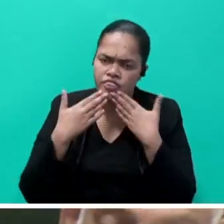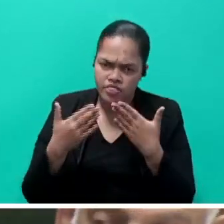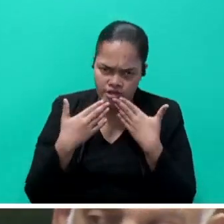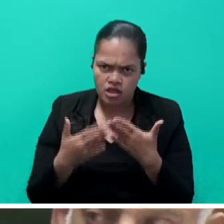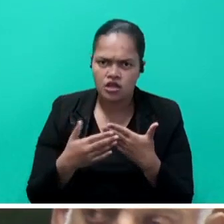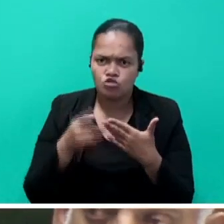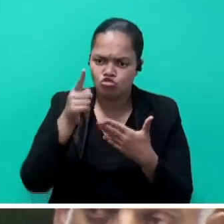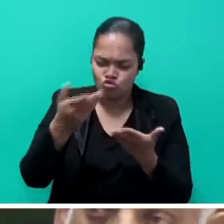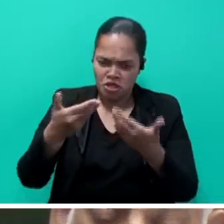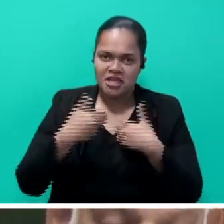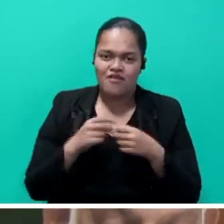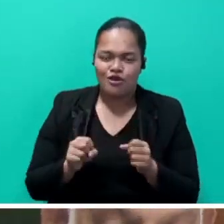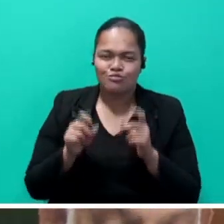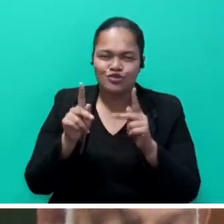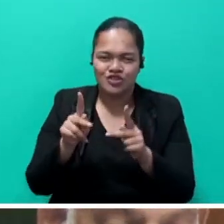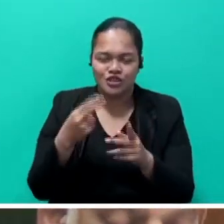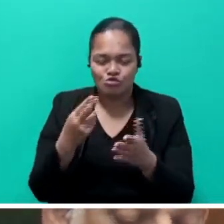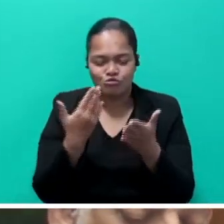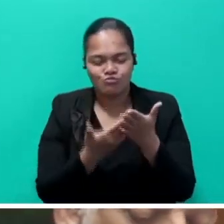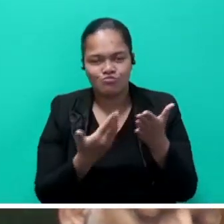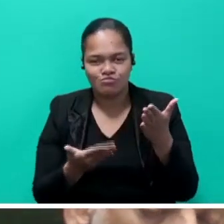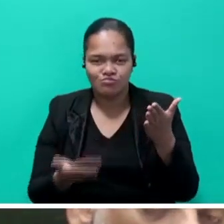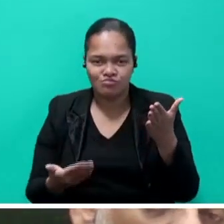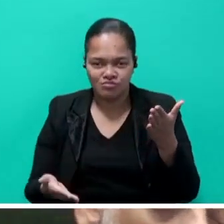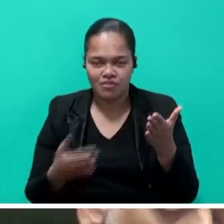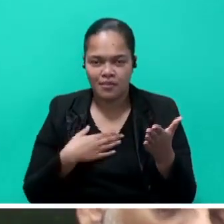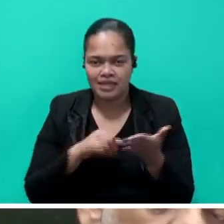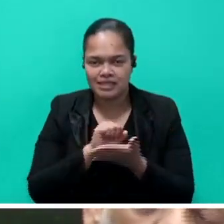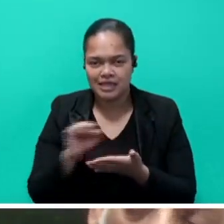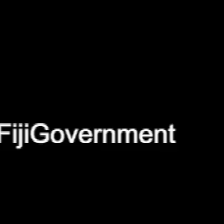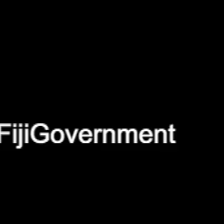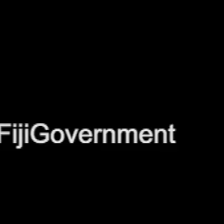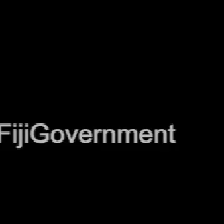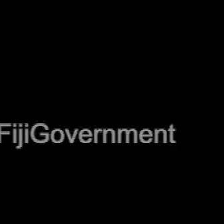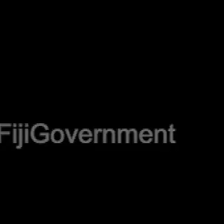me the opportunity to deliver this statement. Naka. Thank you.